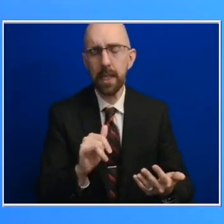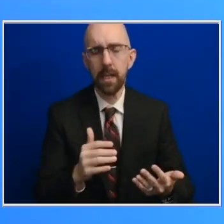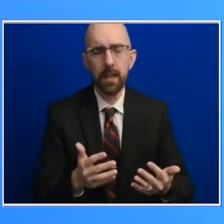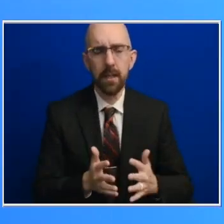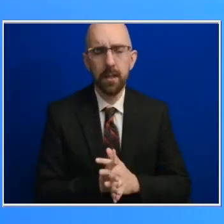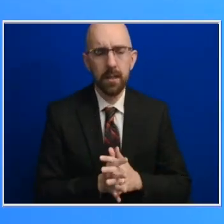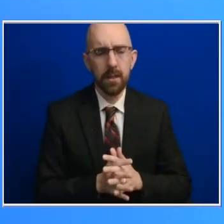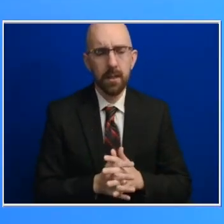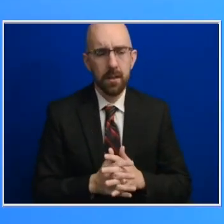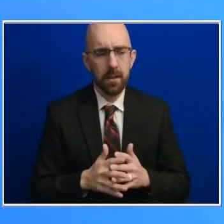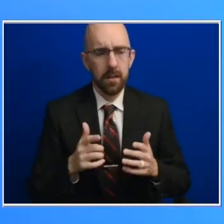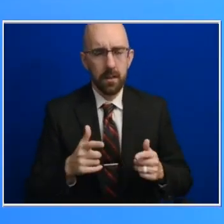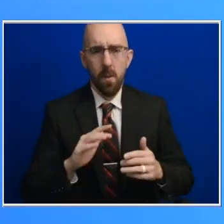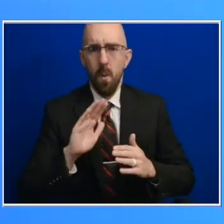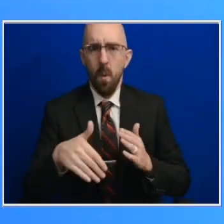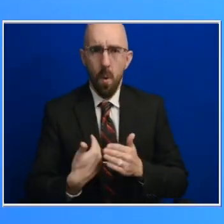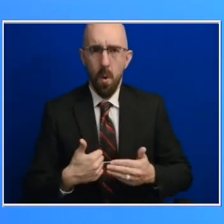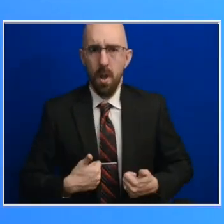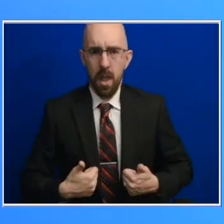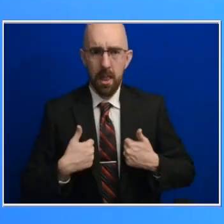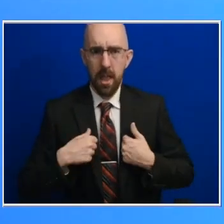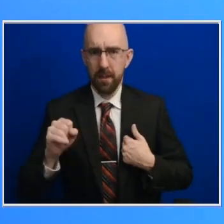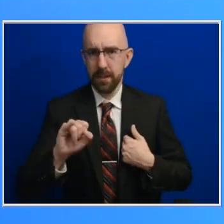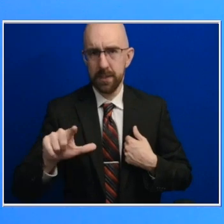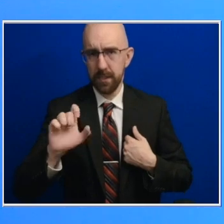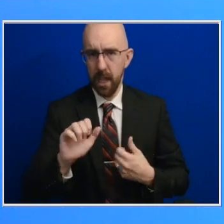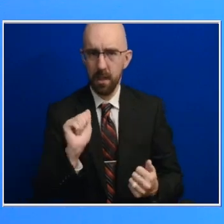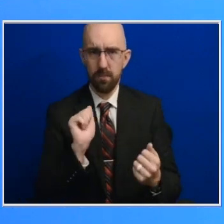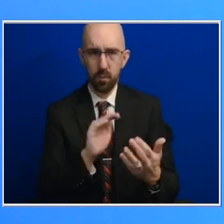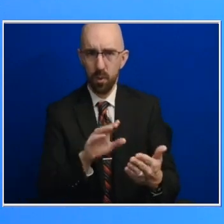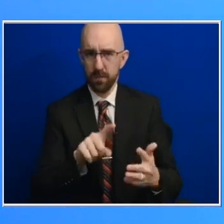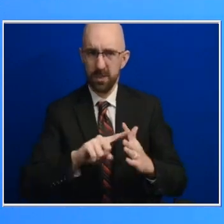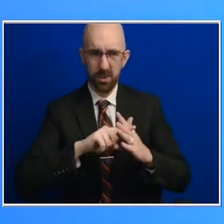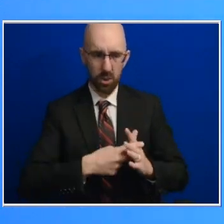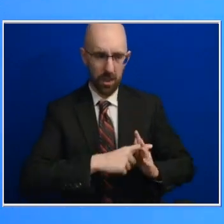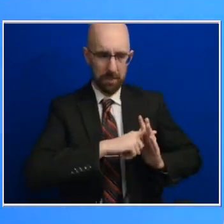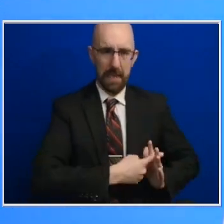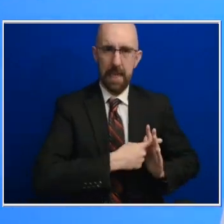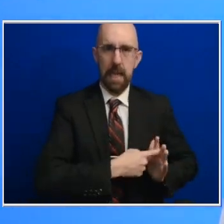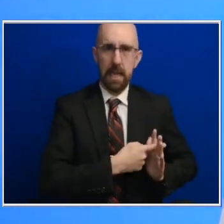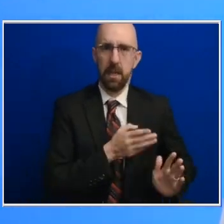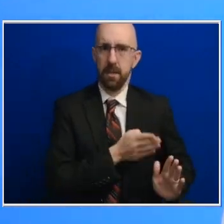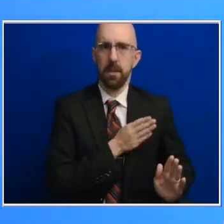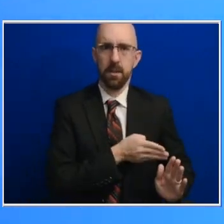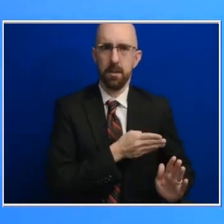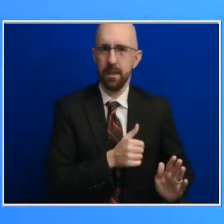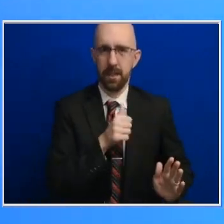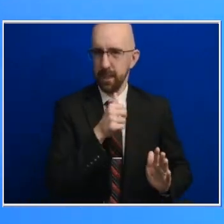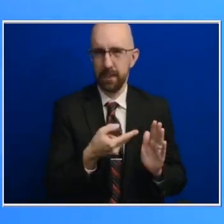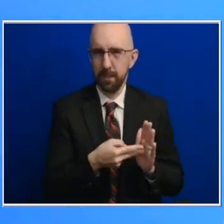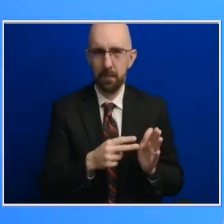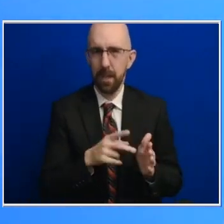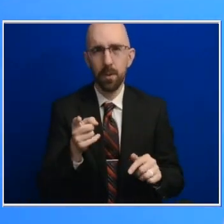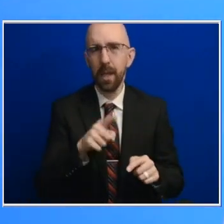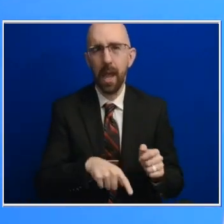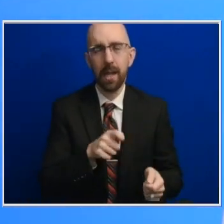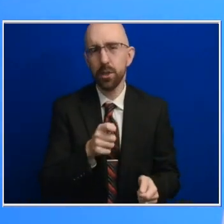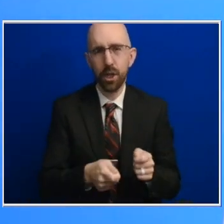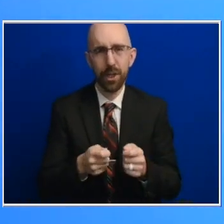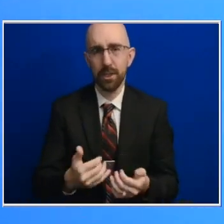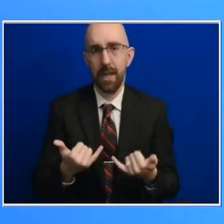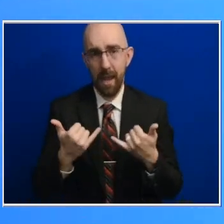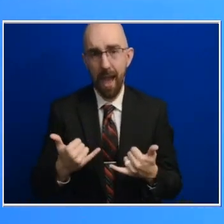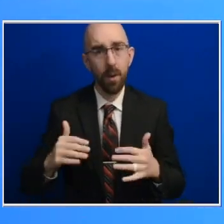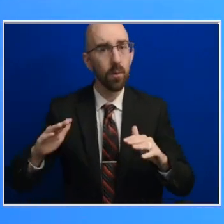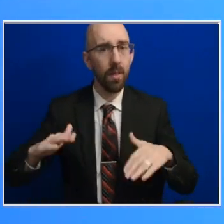whole lifestyle approach that has to start at the beginning, which doesn't mean you can't make changes now. Right?